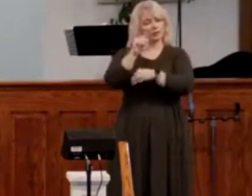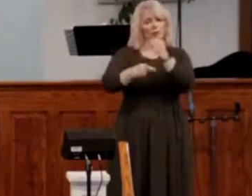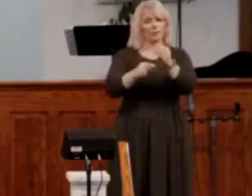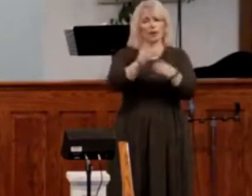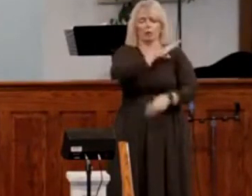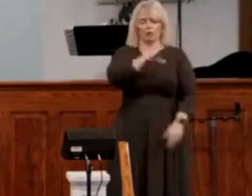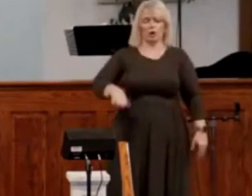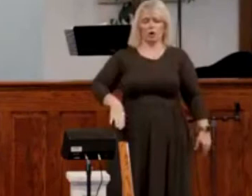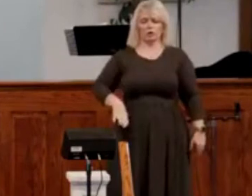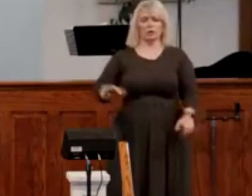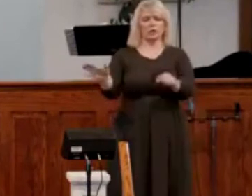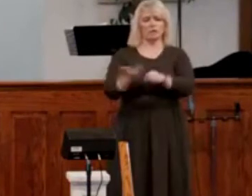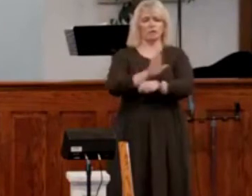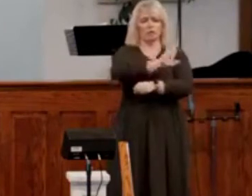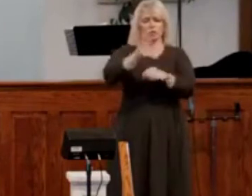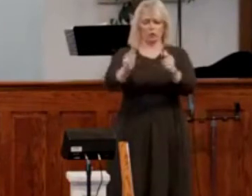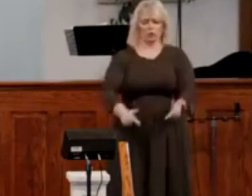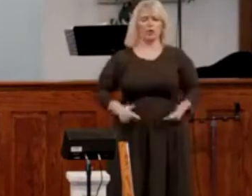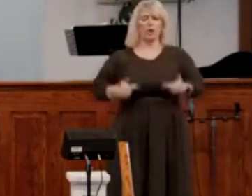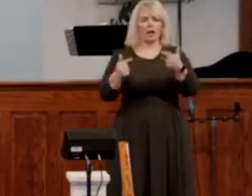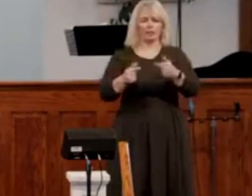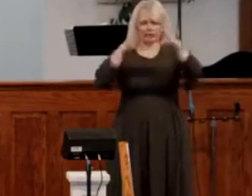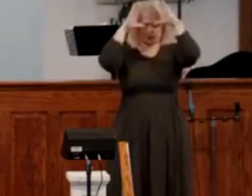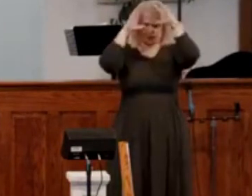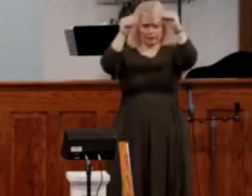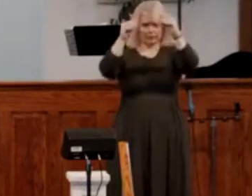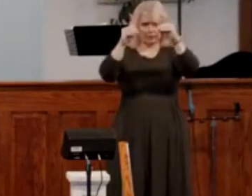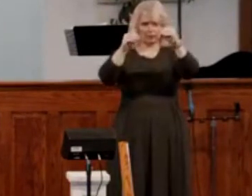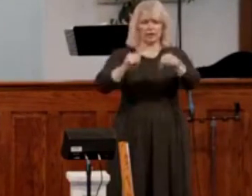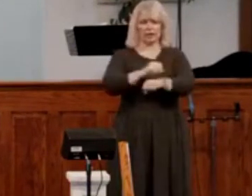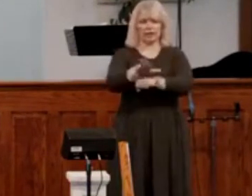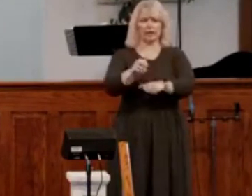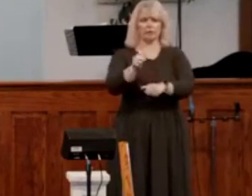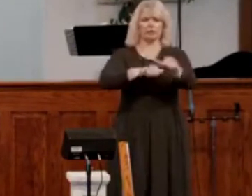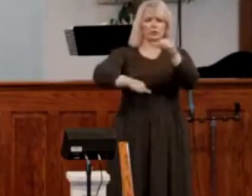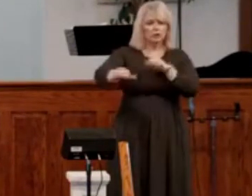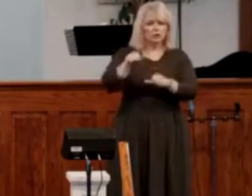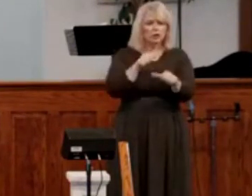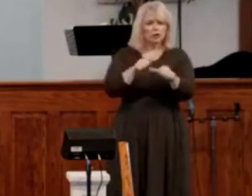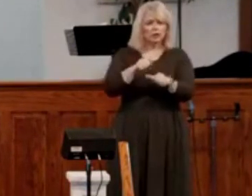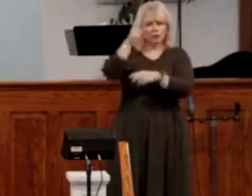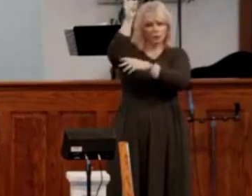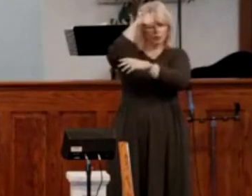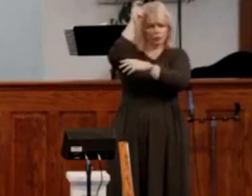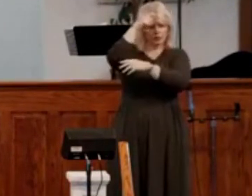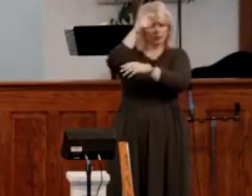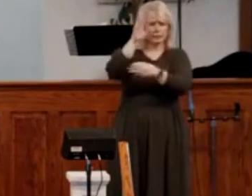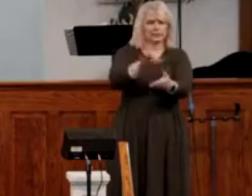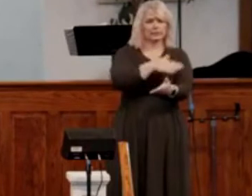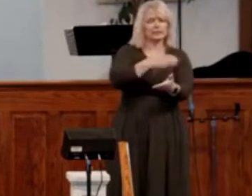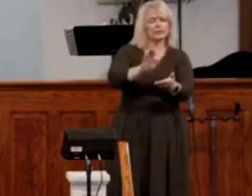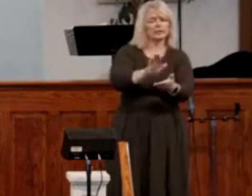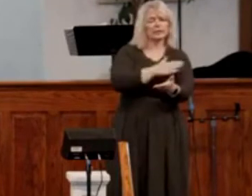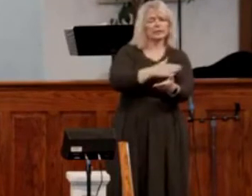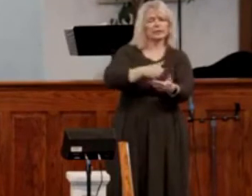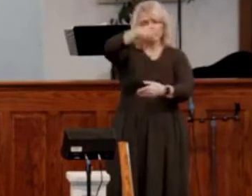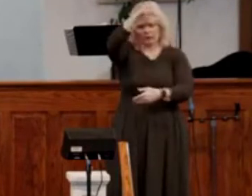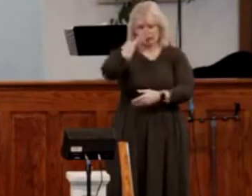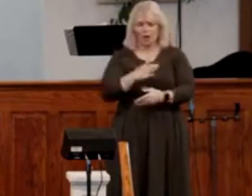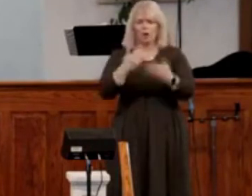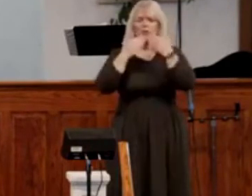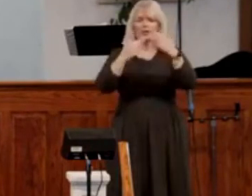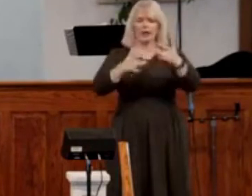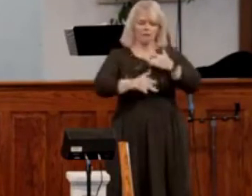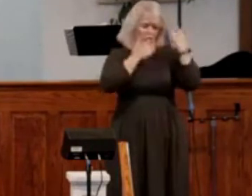richness fill your lives. Teach and counsel each other with the wisdom that he gives. Sing psalms, hymns, and spiritual songs to God with thankful